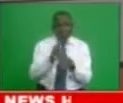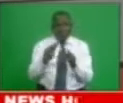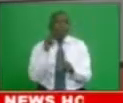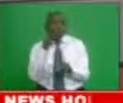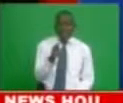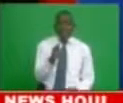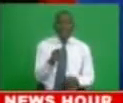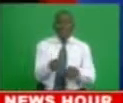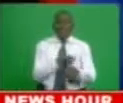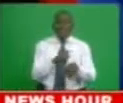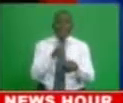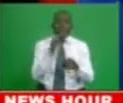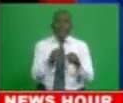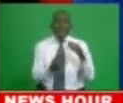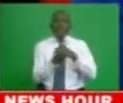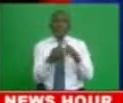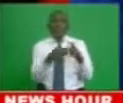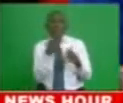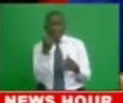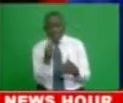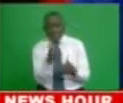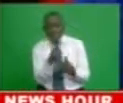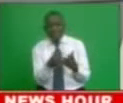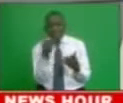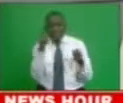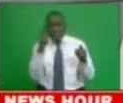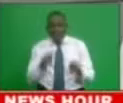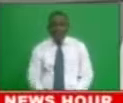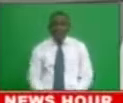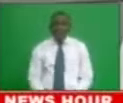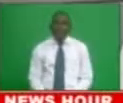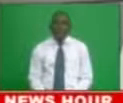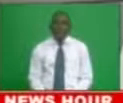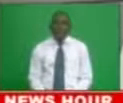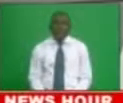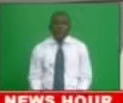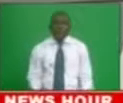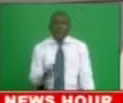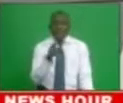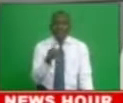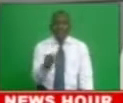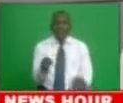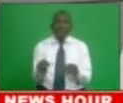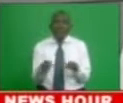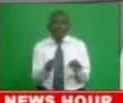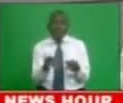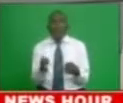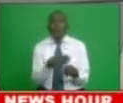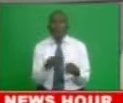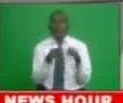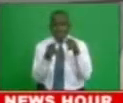And what is it really? The quietness. What is it all about? I do music